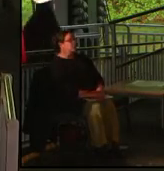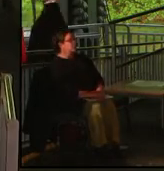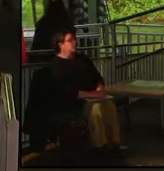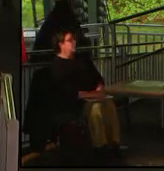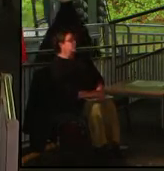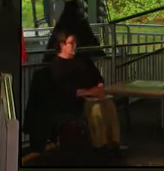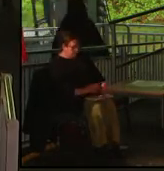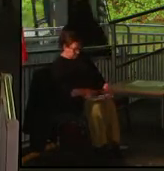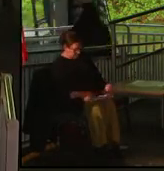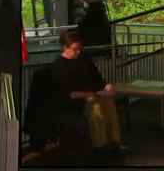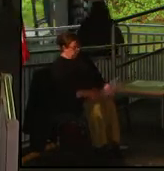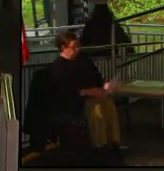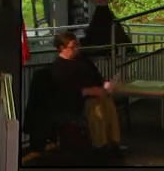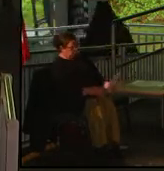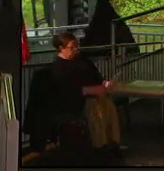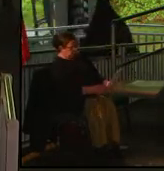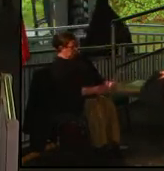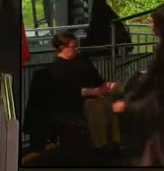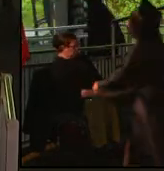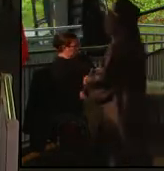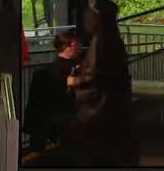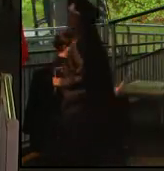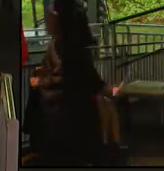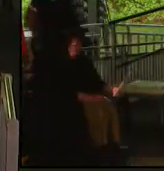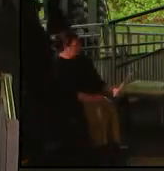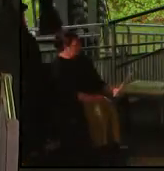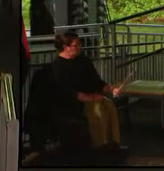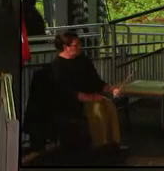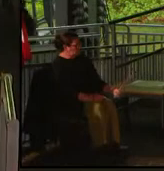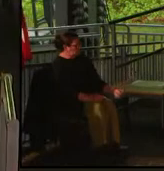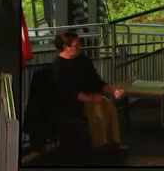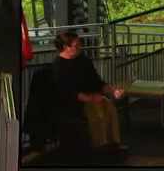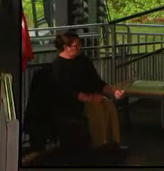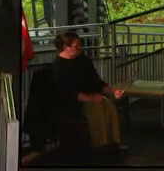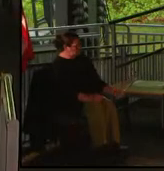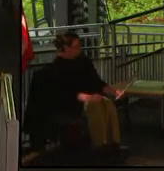Caitlin Marie Pimentel, summa cum laude.